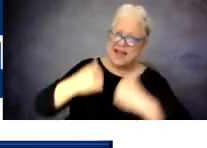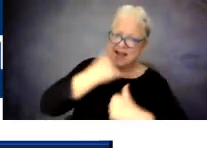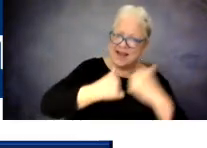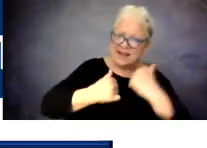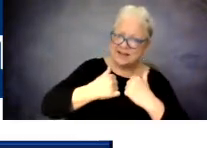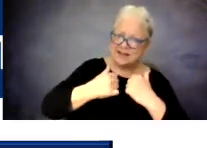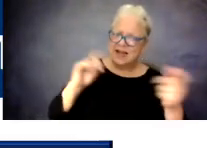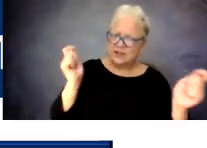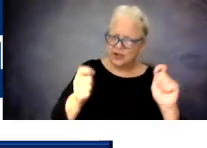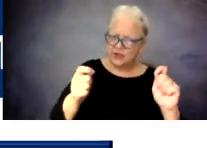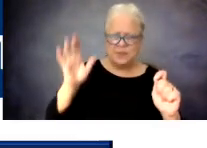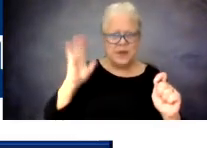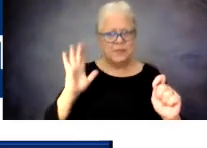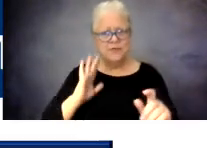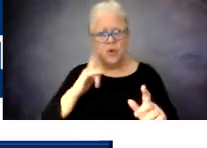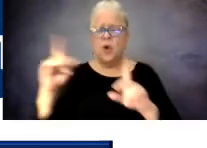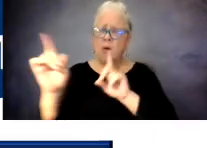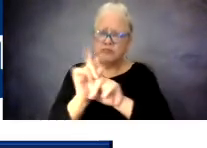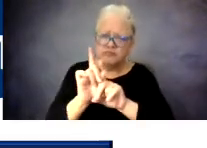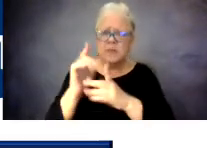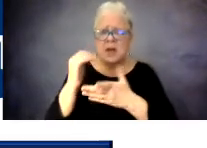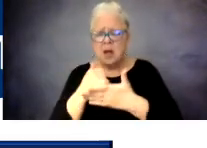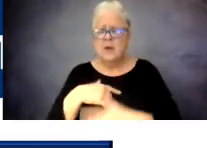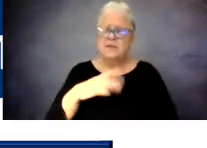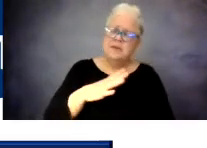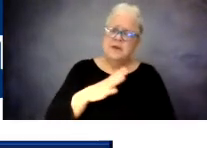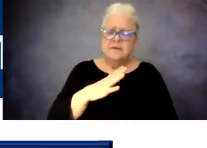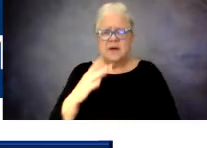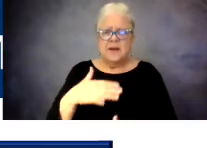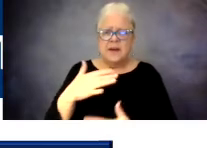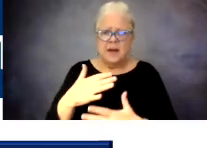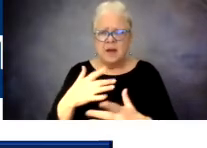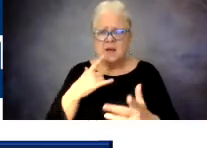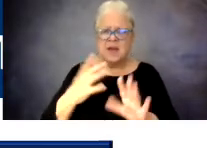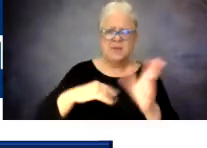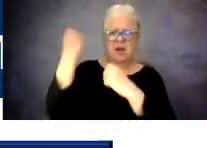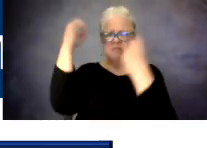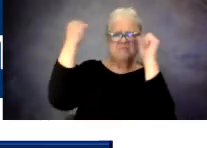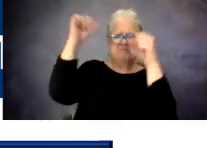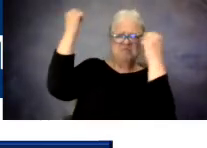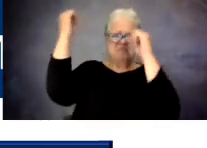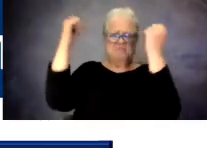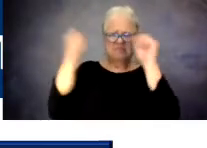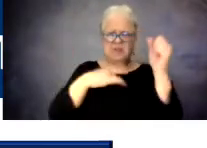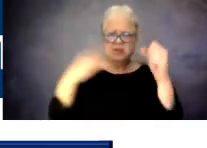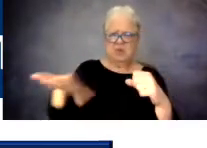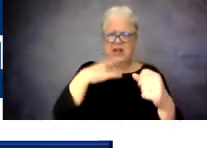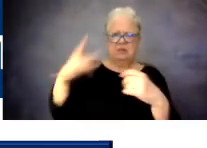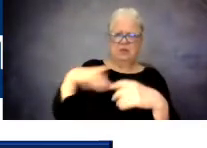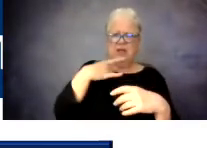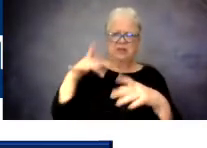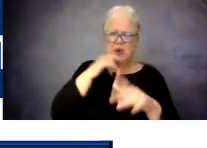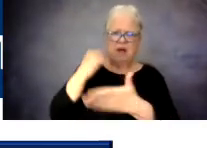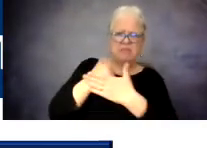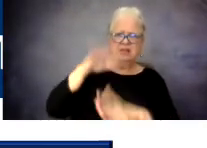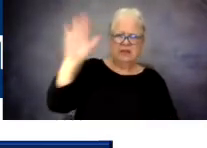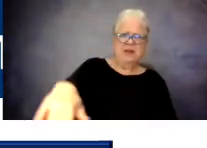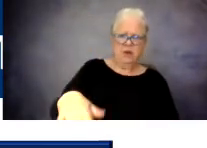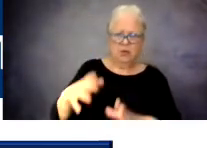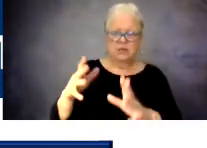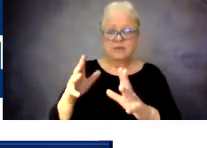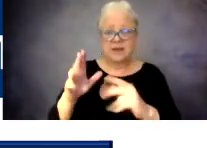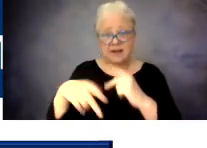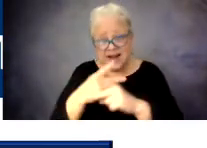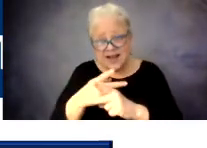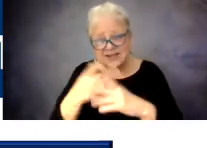to not want it, refuse, maybe be a little behavioral while they're getting that personal care and bathing. And again,